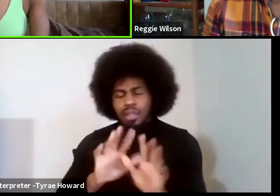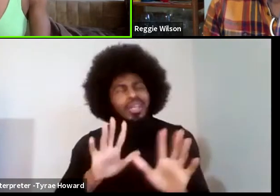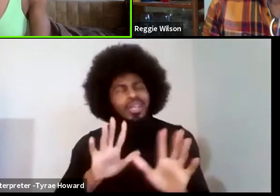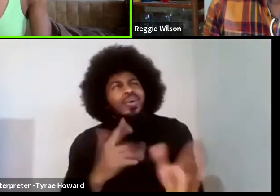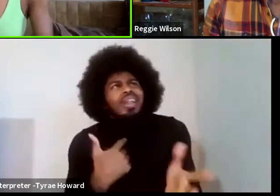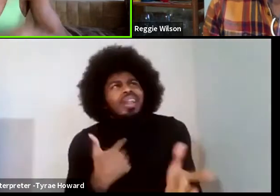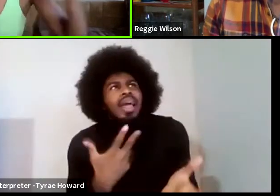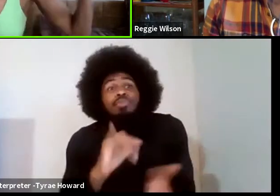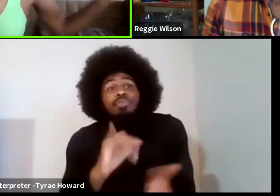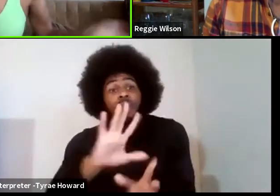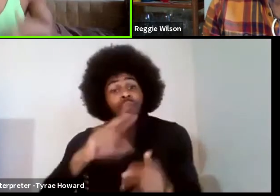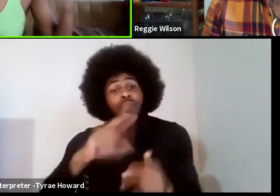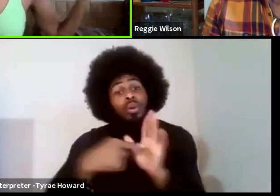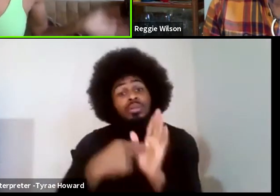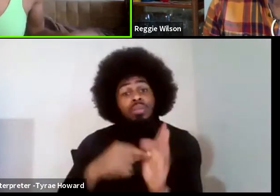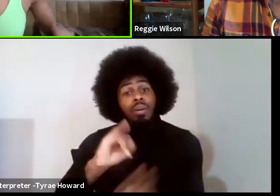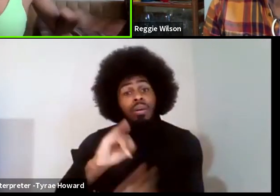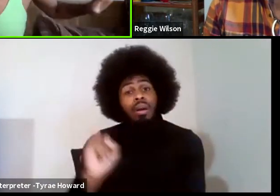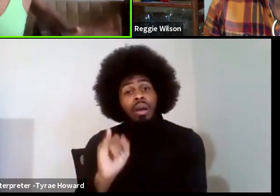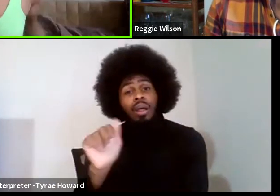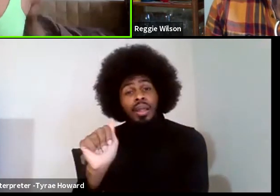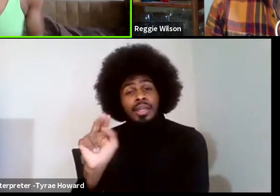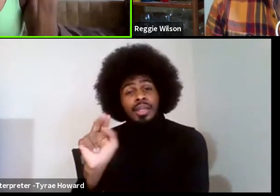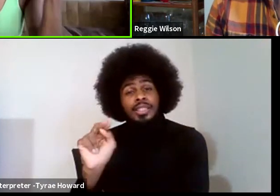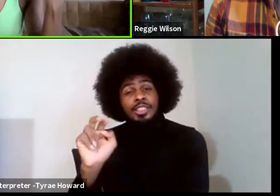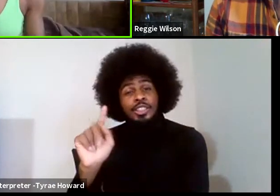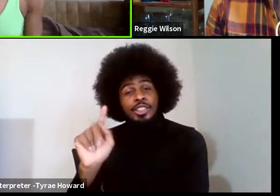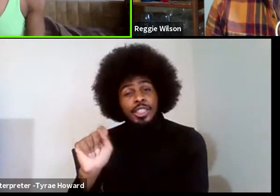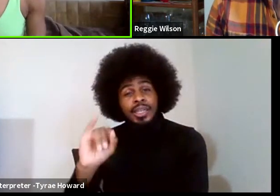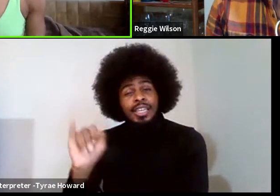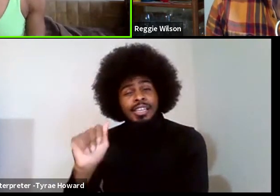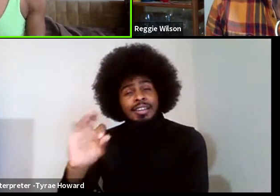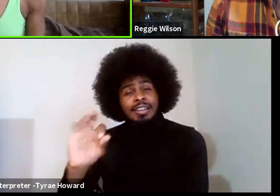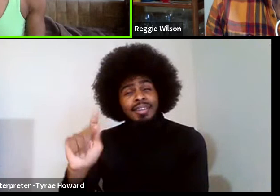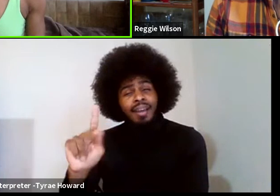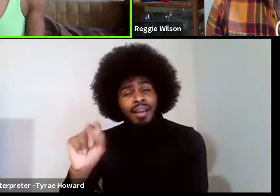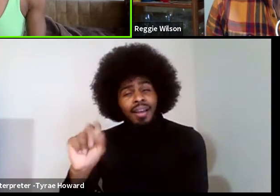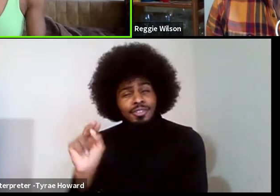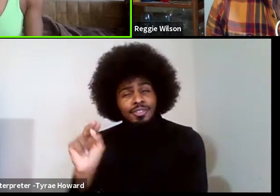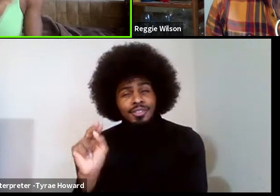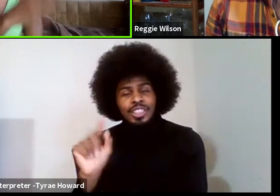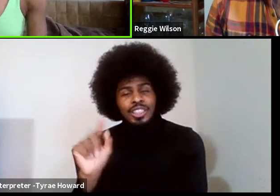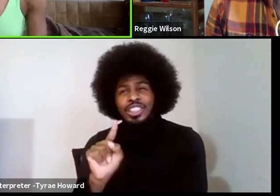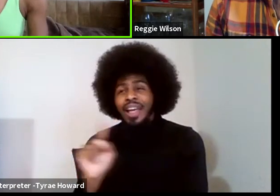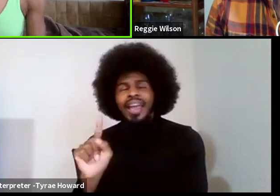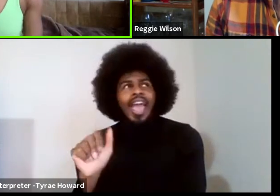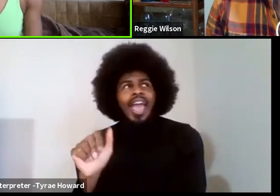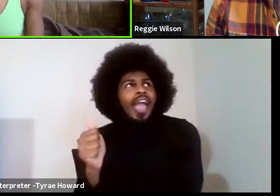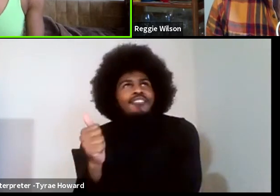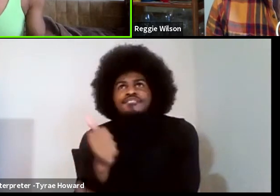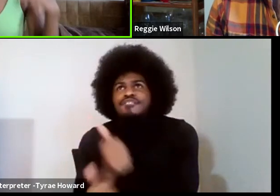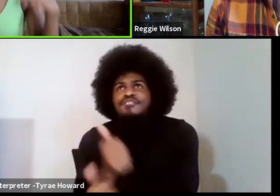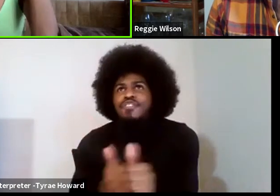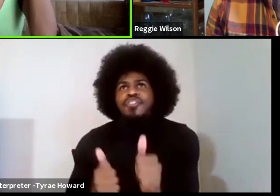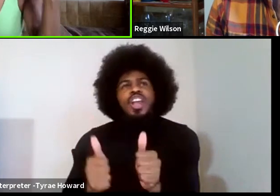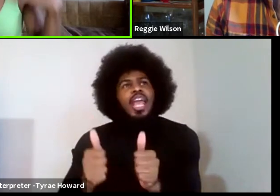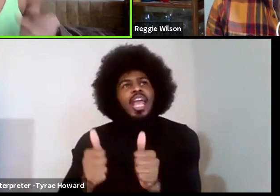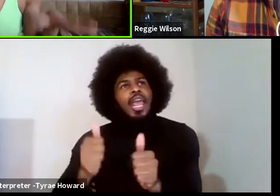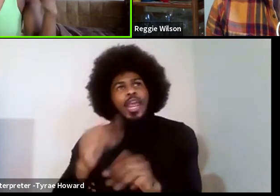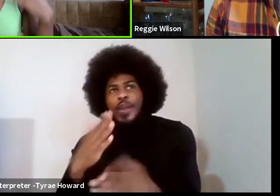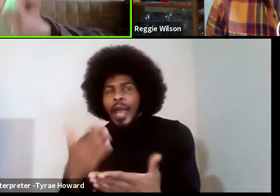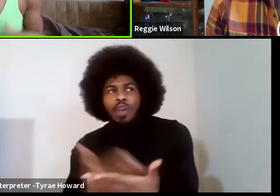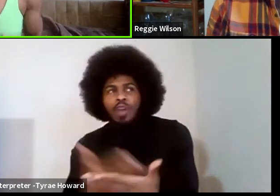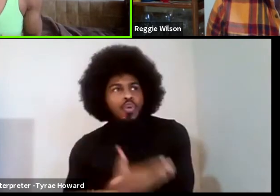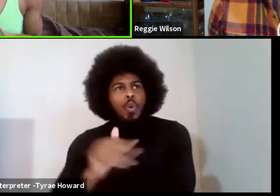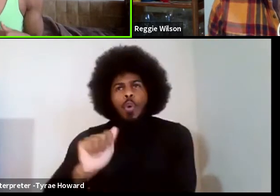like Janet Jackson. She reemerges with every album. It's a new look. It could be piercings. It could be a